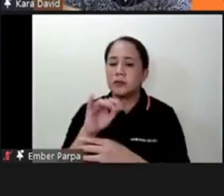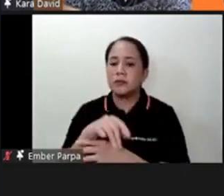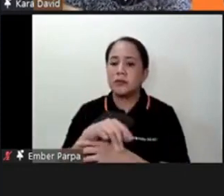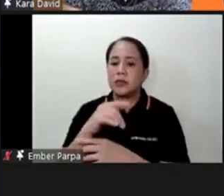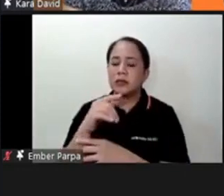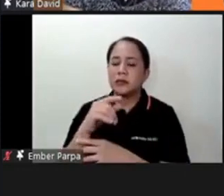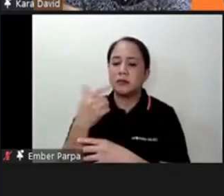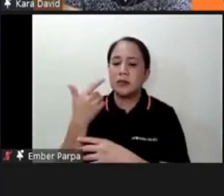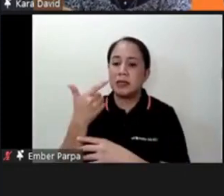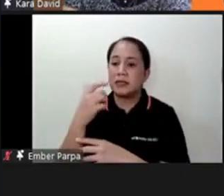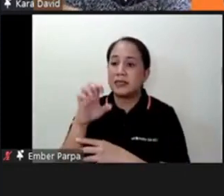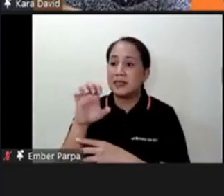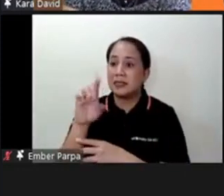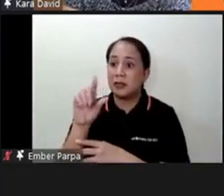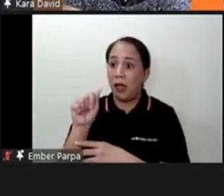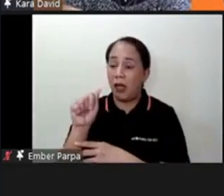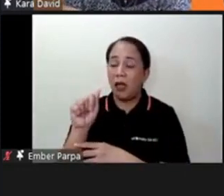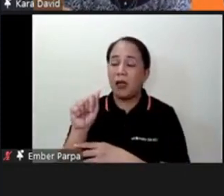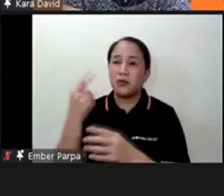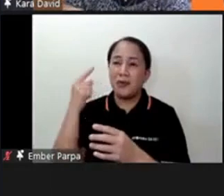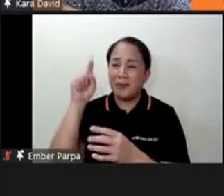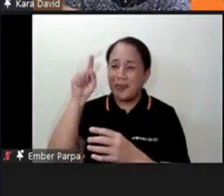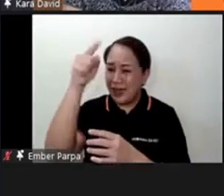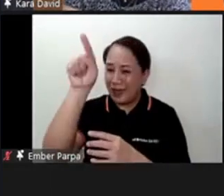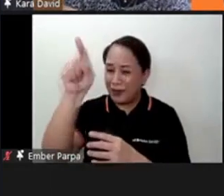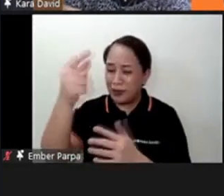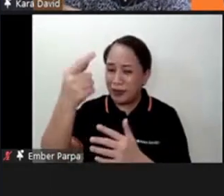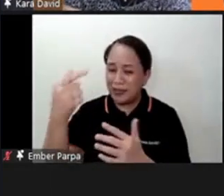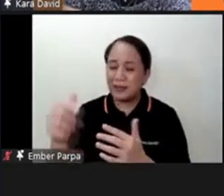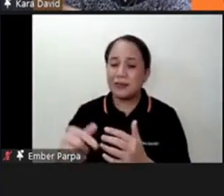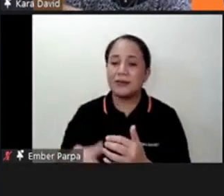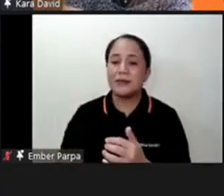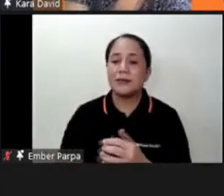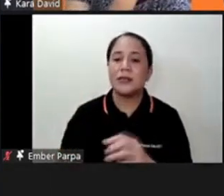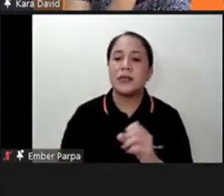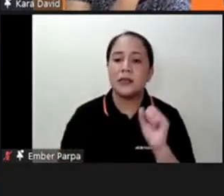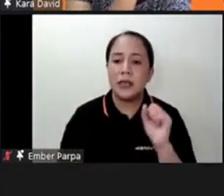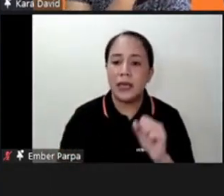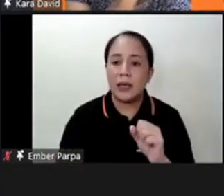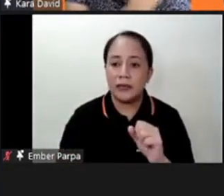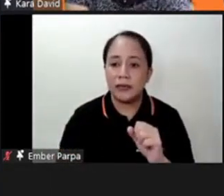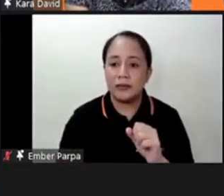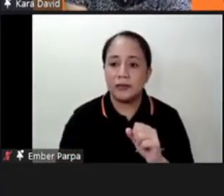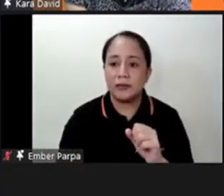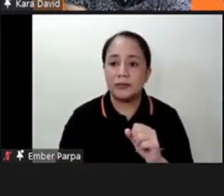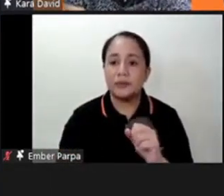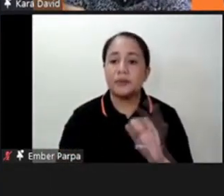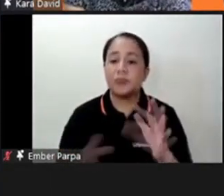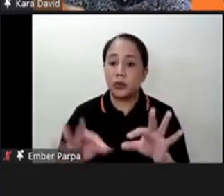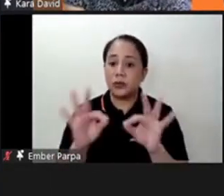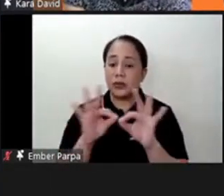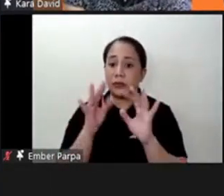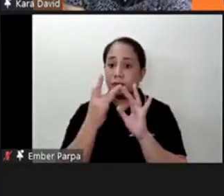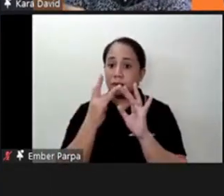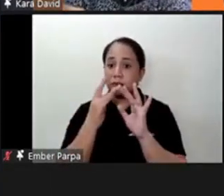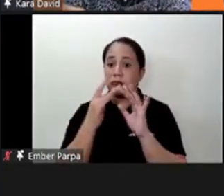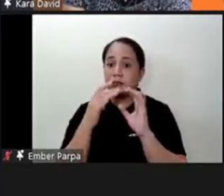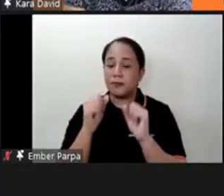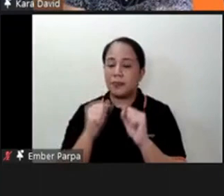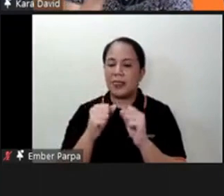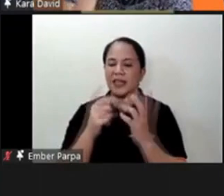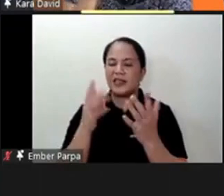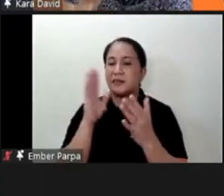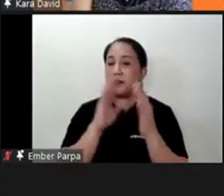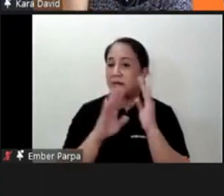areas, those geographically isolated and disadvantaged area, basta lang may internet, yun lang ang downside,